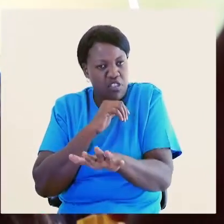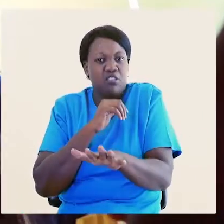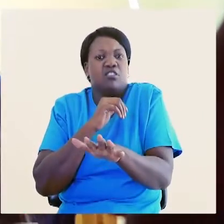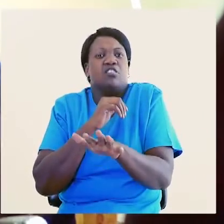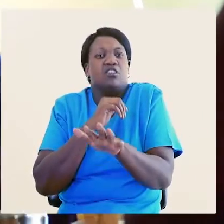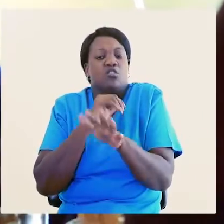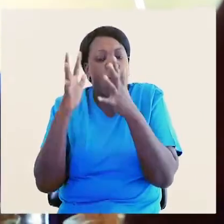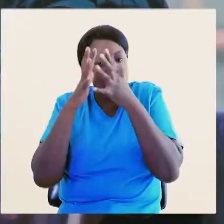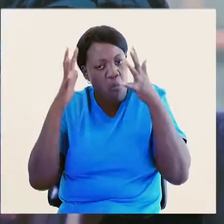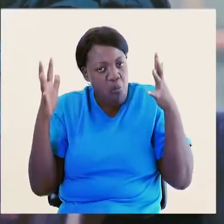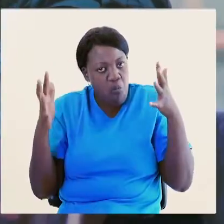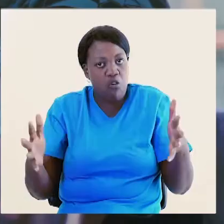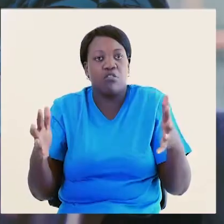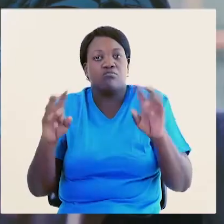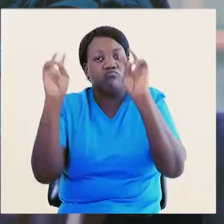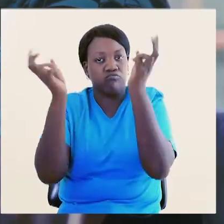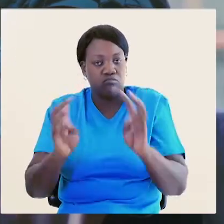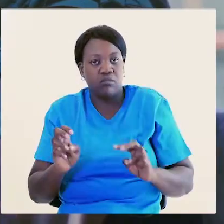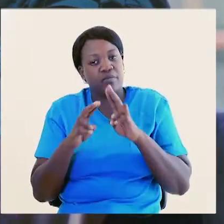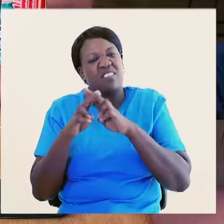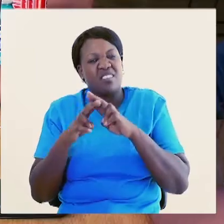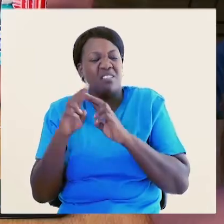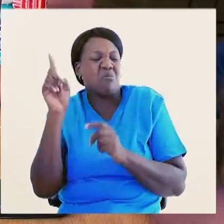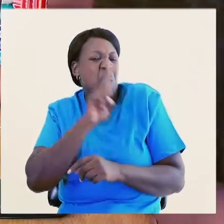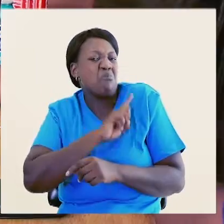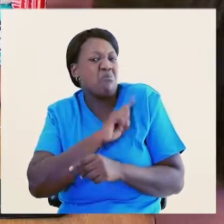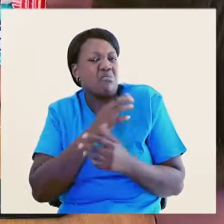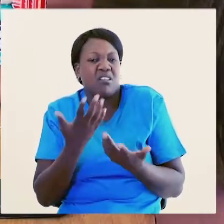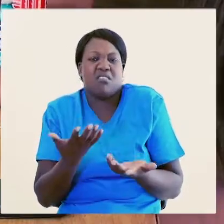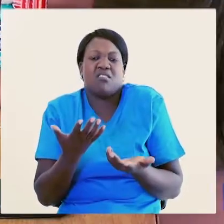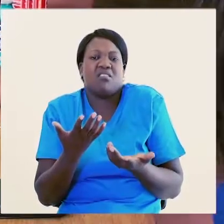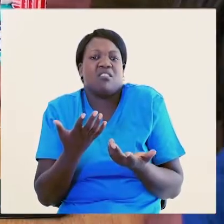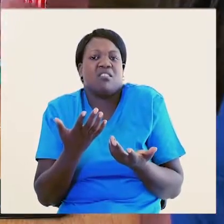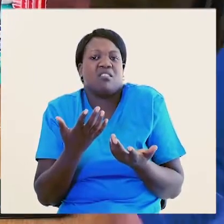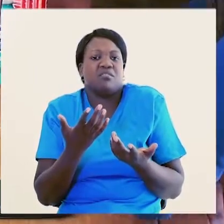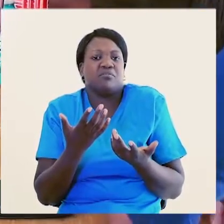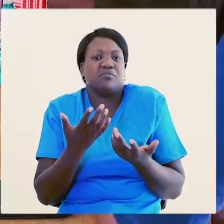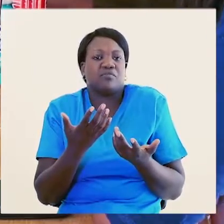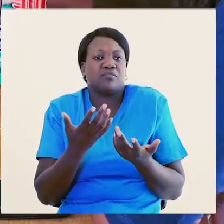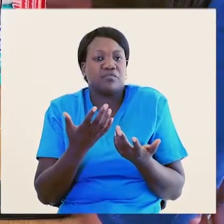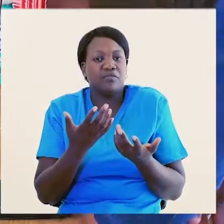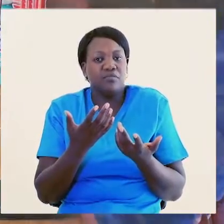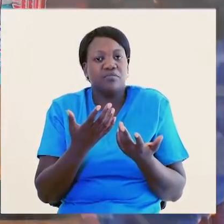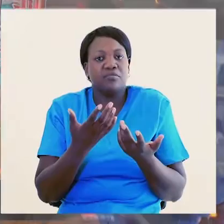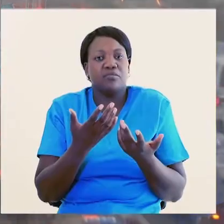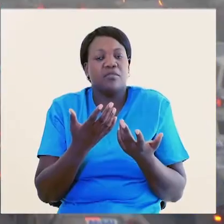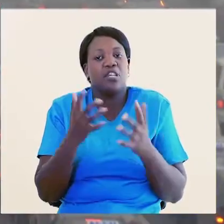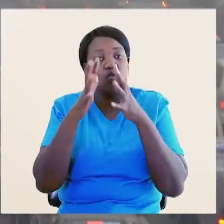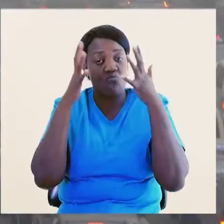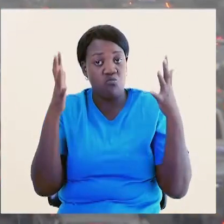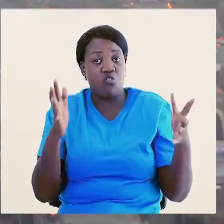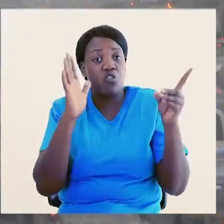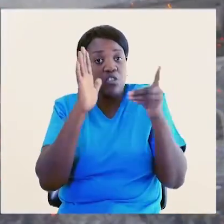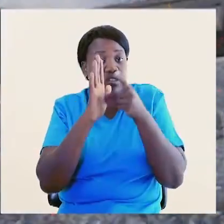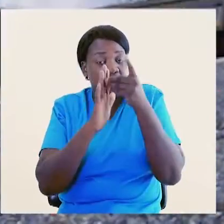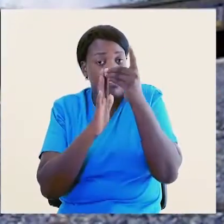more energy it will use. I wonder why this is so. You see, Luisa, check. Actually, the more developed